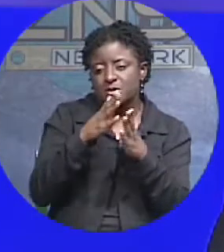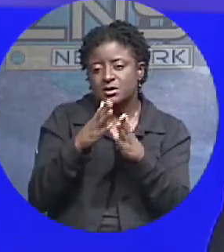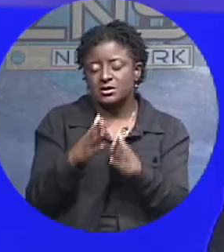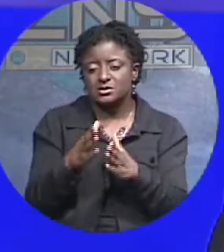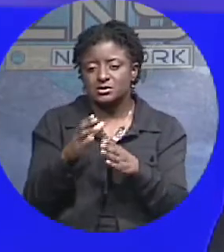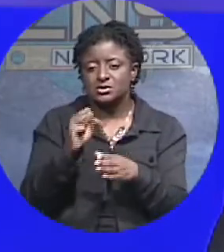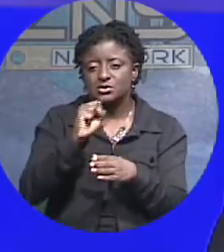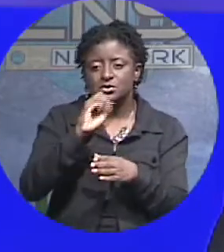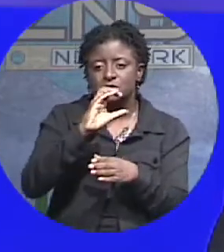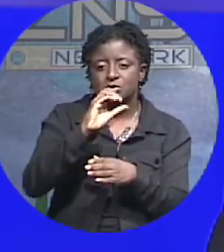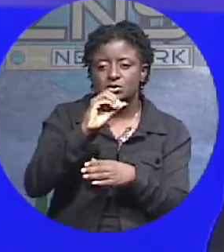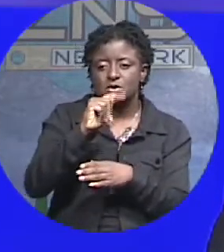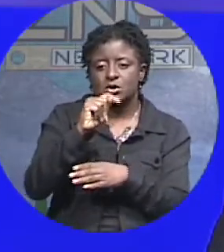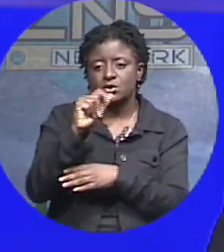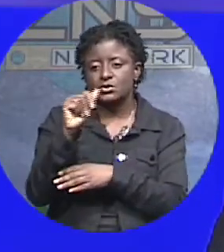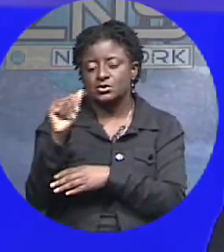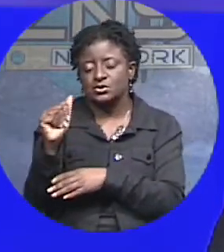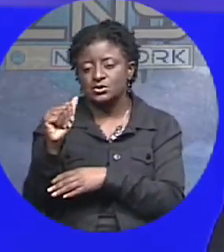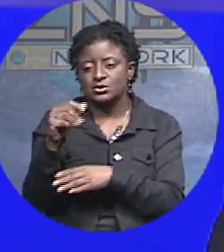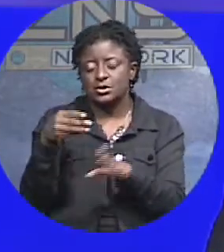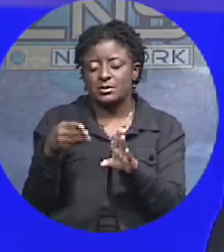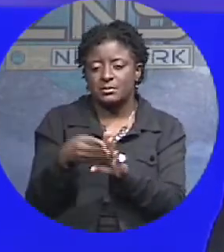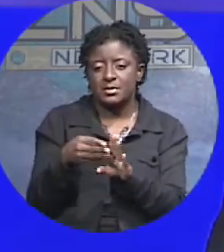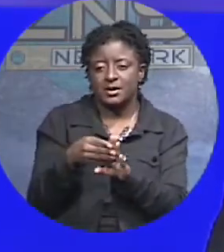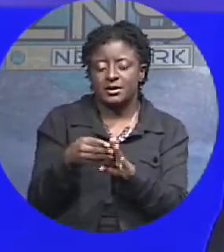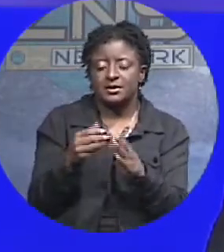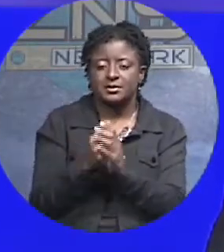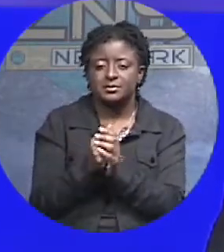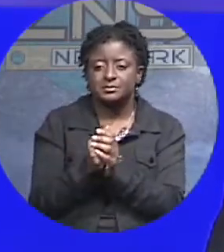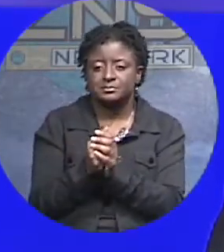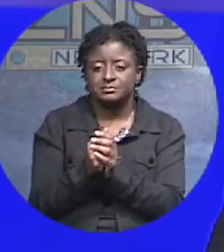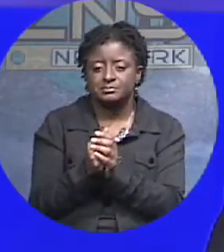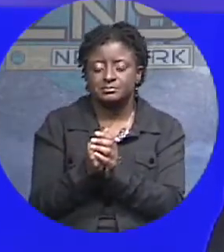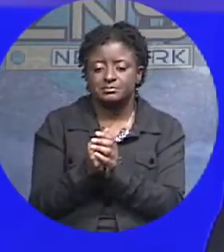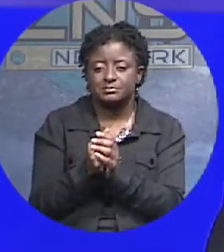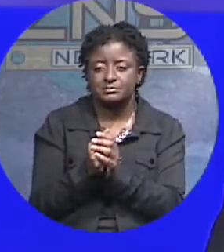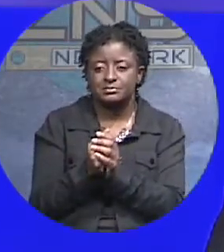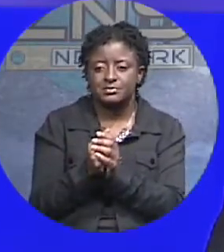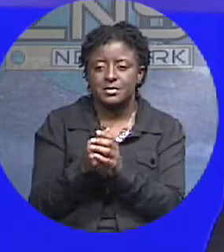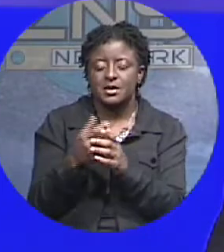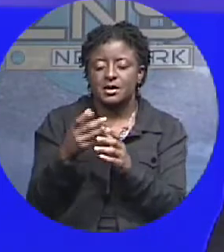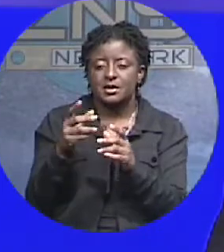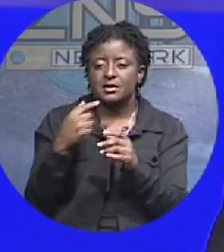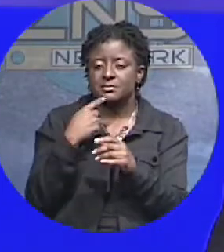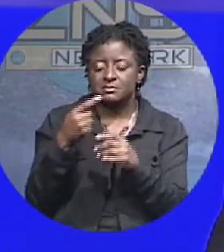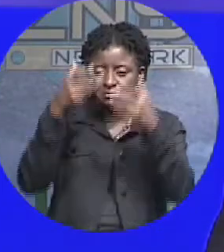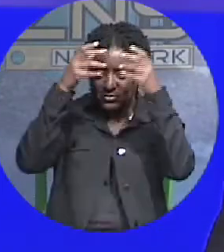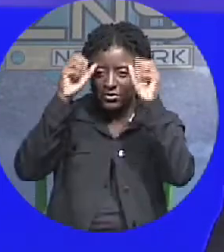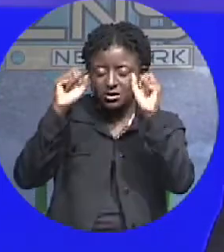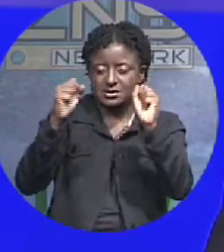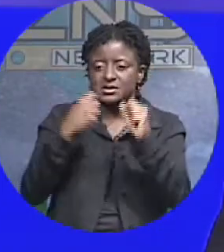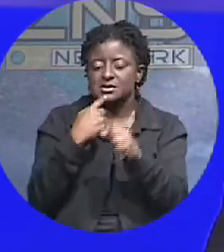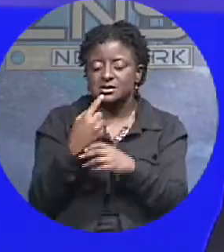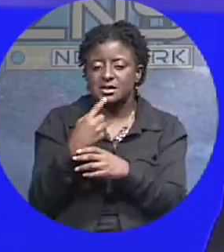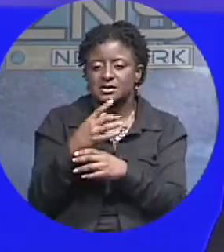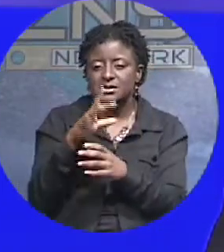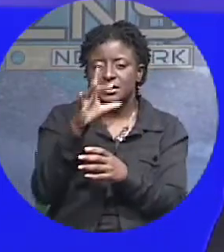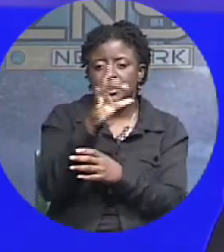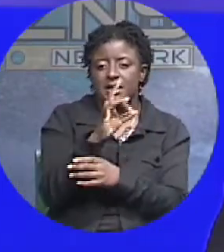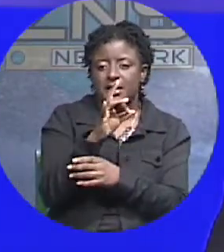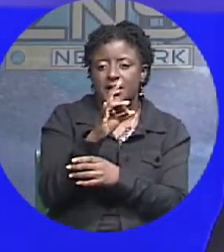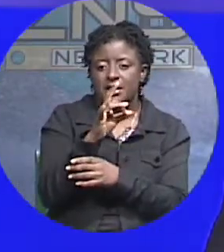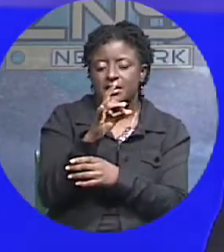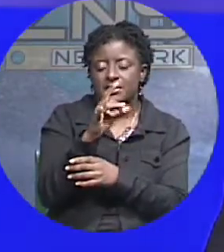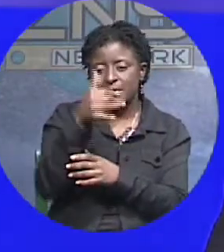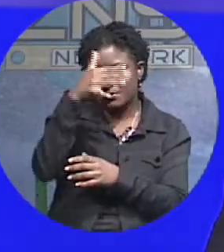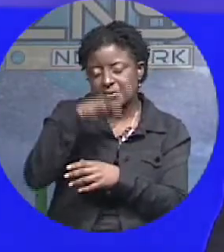5 sets to get past the Technicians. Now, according to league president Devin Smith, there are 8 men and 6 ladies teams in the league this year, and games